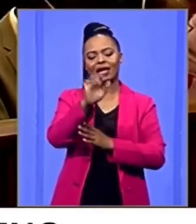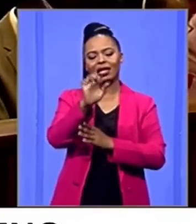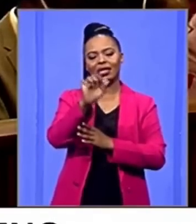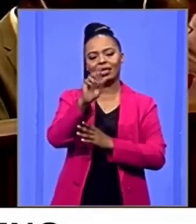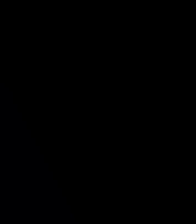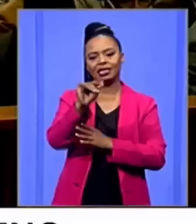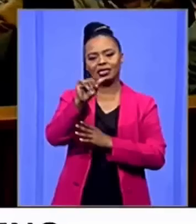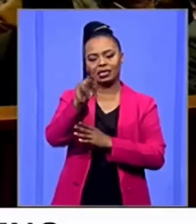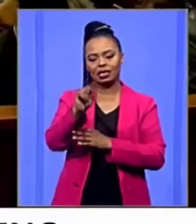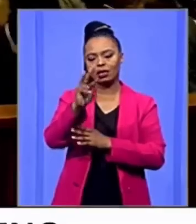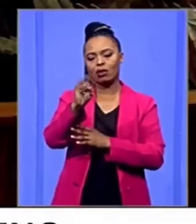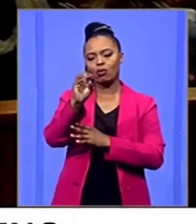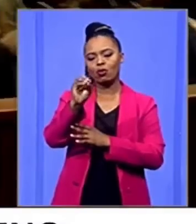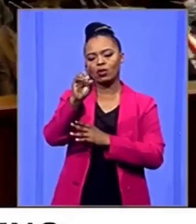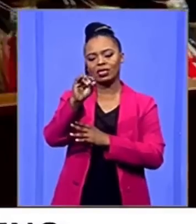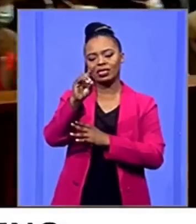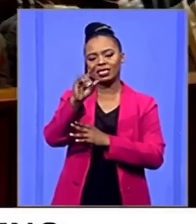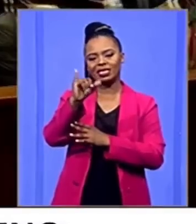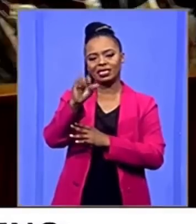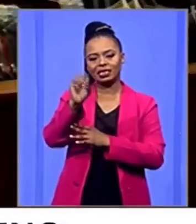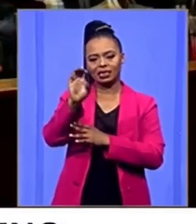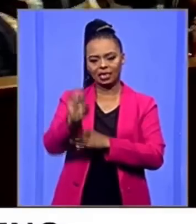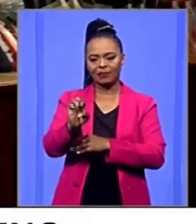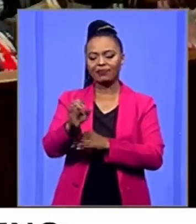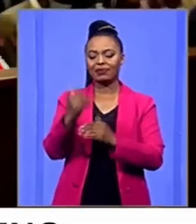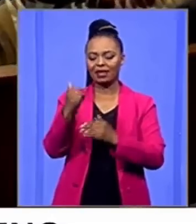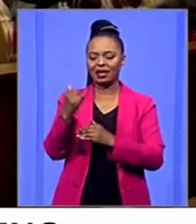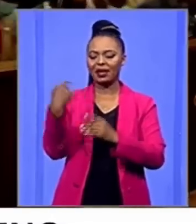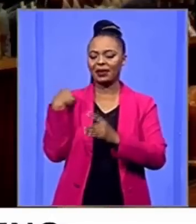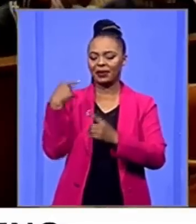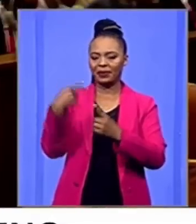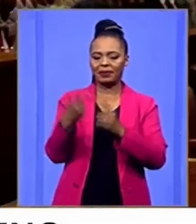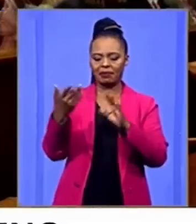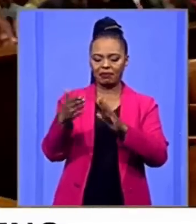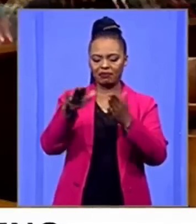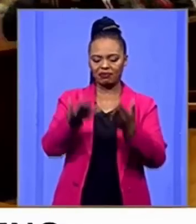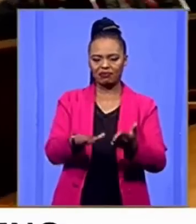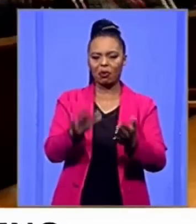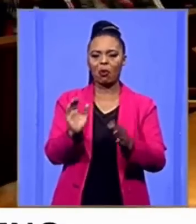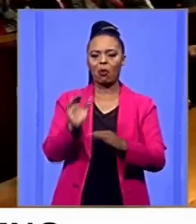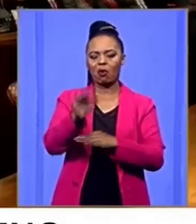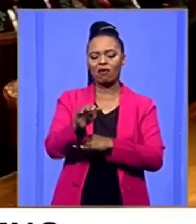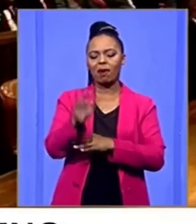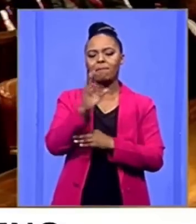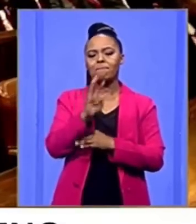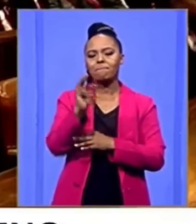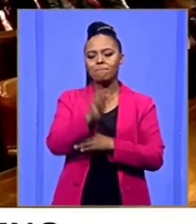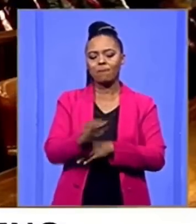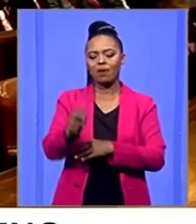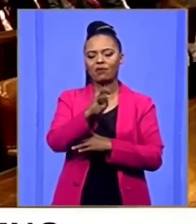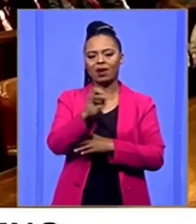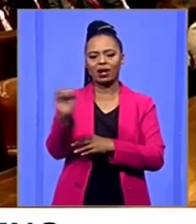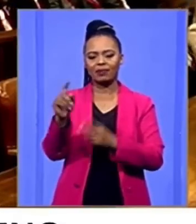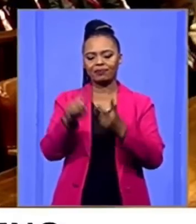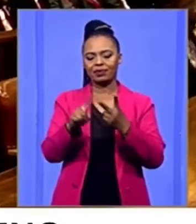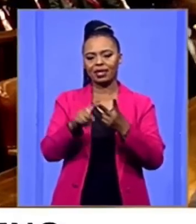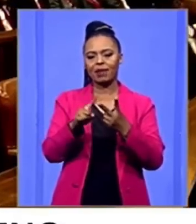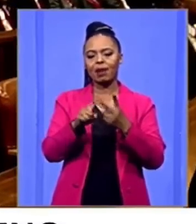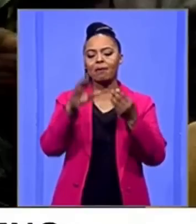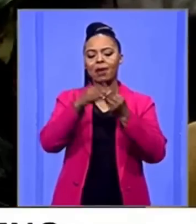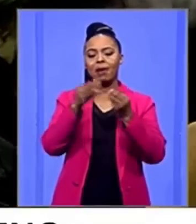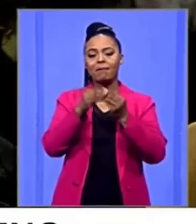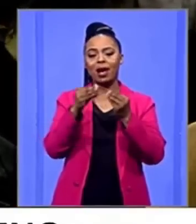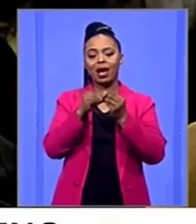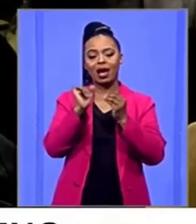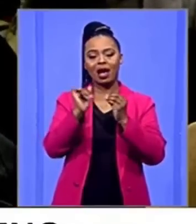Modise a tlogela jwa boleng ba dimilione di le 400 le kereke e nang le maloko a le dimilione di le 3. Morero